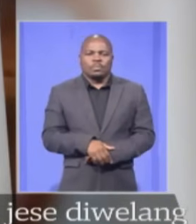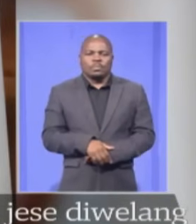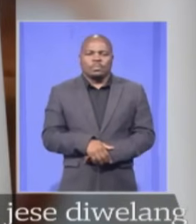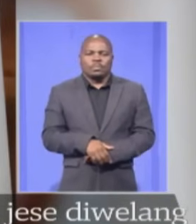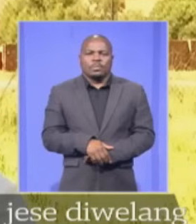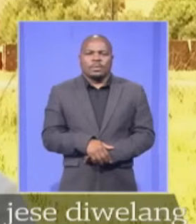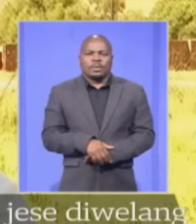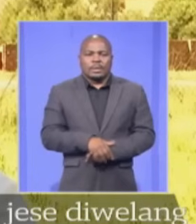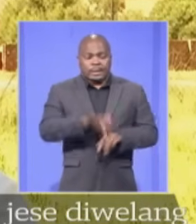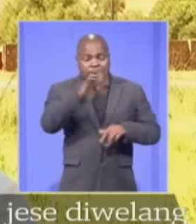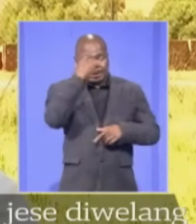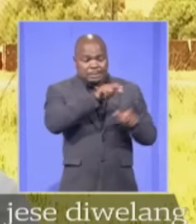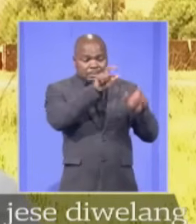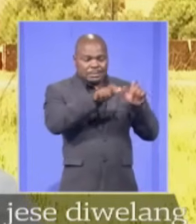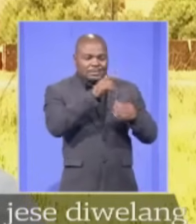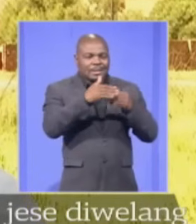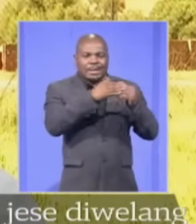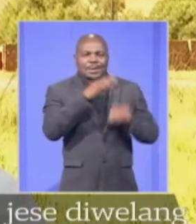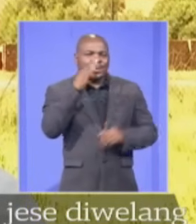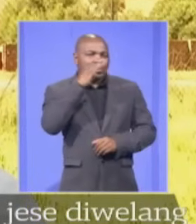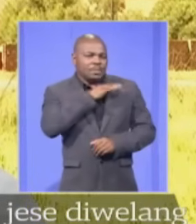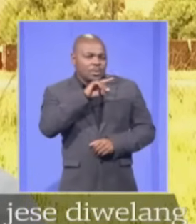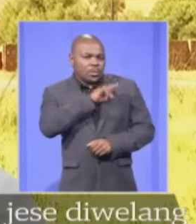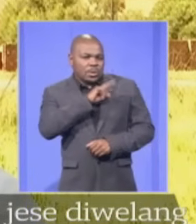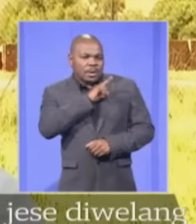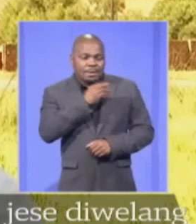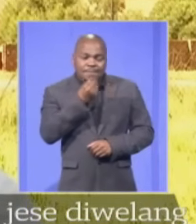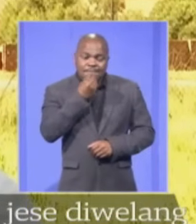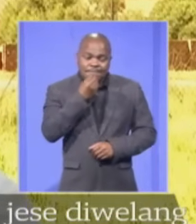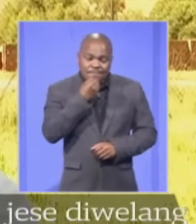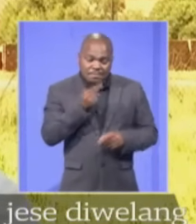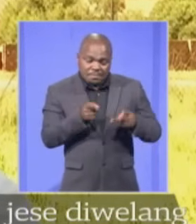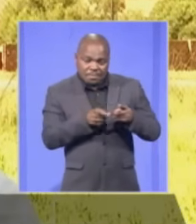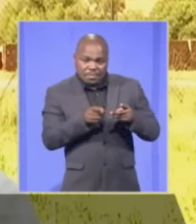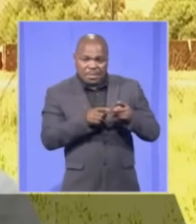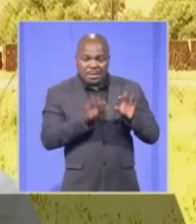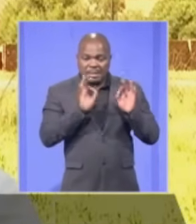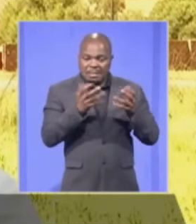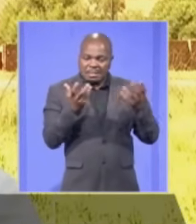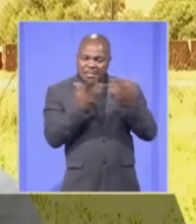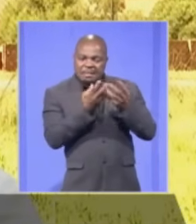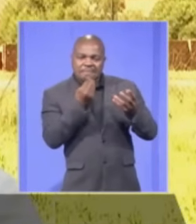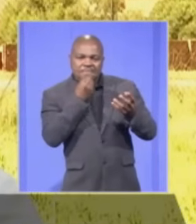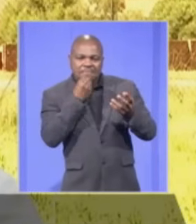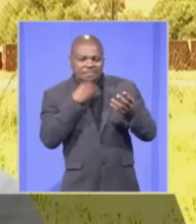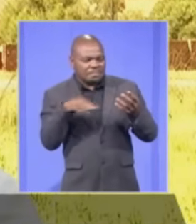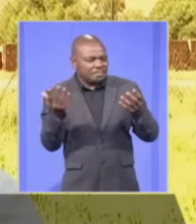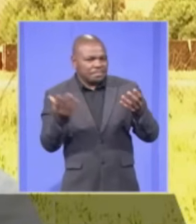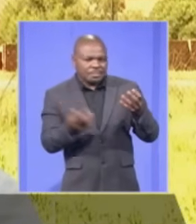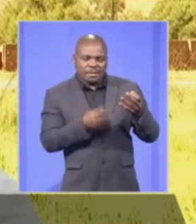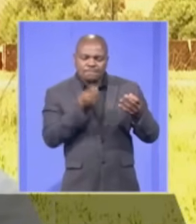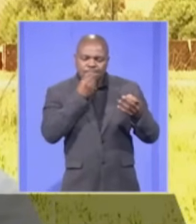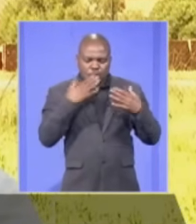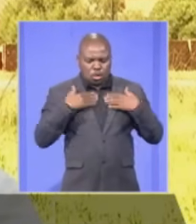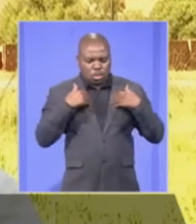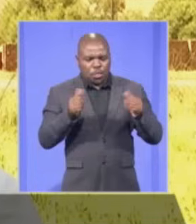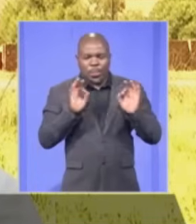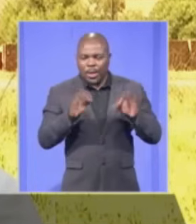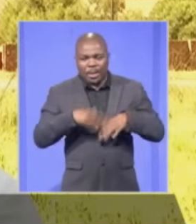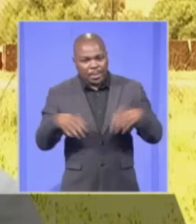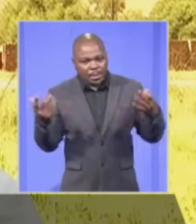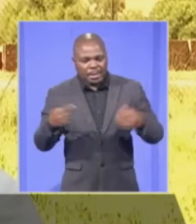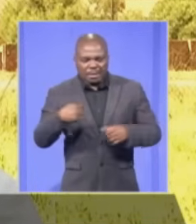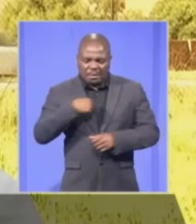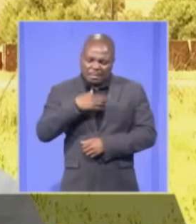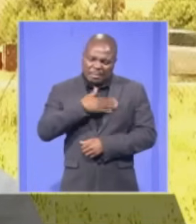tlhokomelega. To such an extent ya gore ha go tla mo dijong ga ba kry dijo tse di ba siametseng tse dingwe gore di na le dikotla. And se se